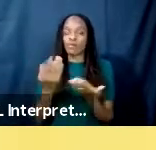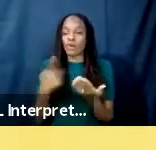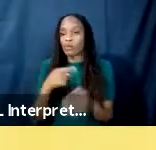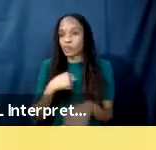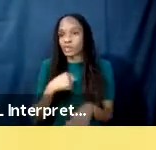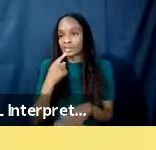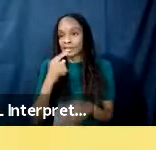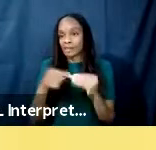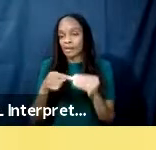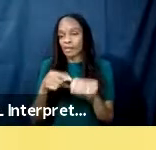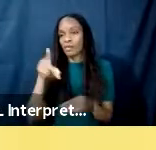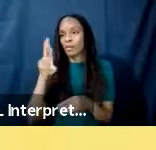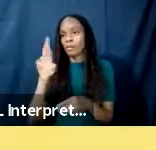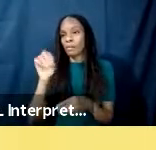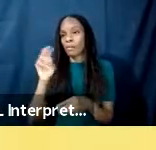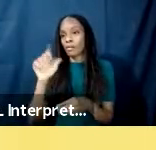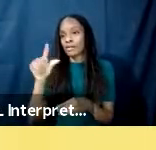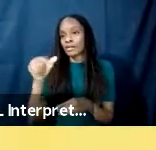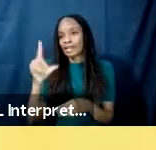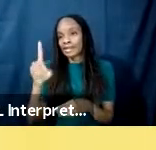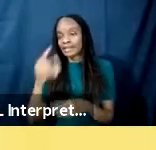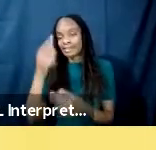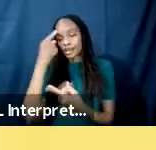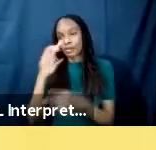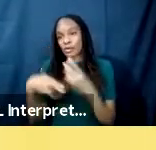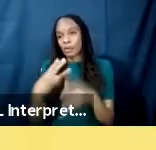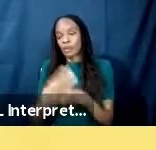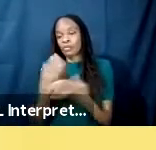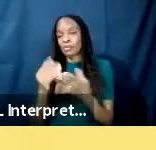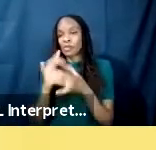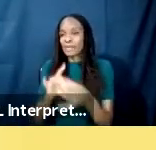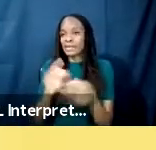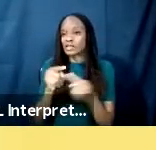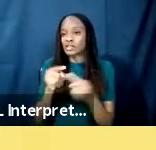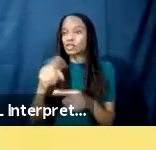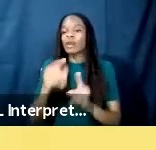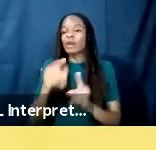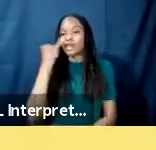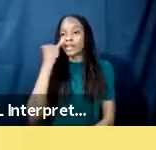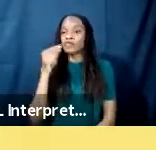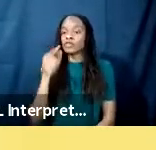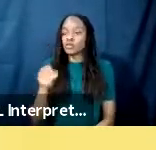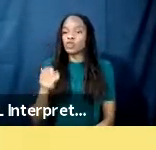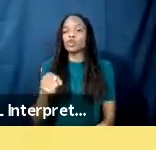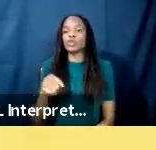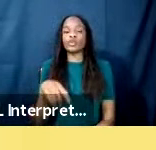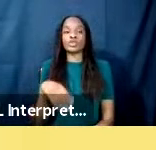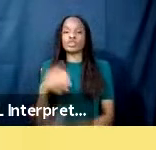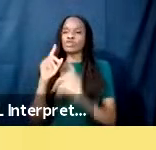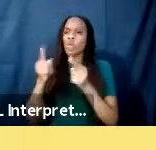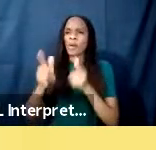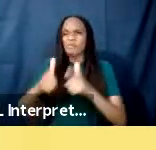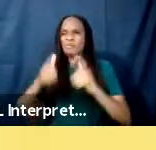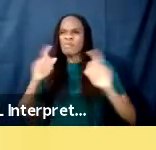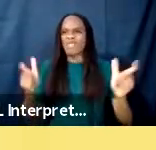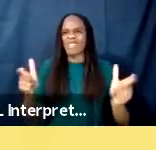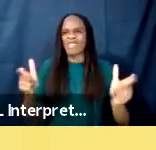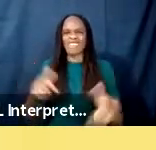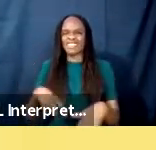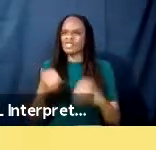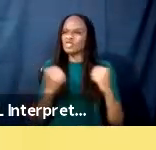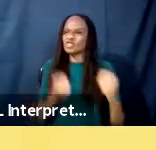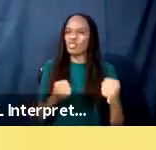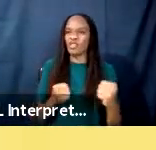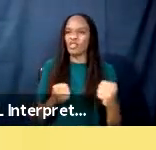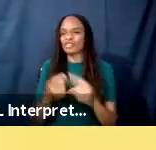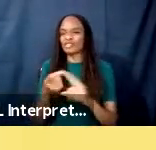world. So that's probably more relevant to you. But if you are going big or right out the gate, let us know, and